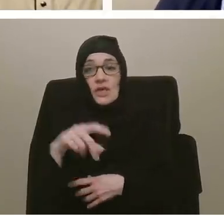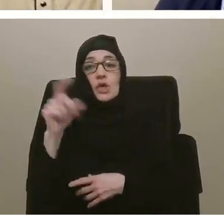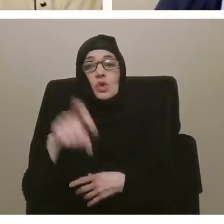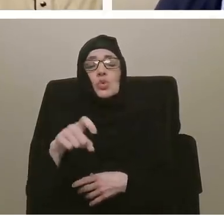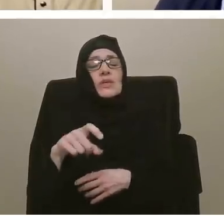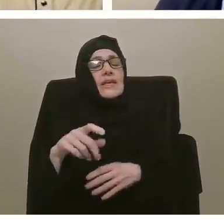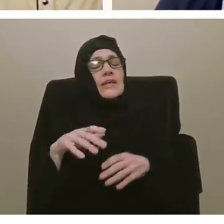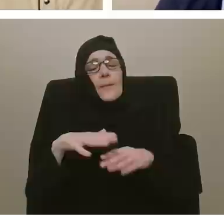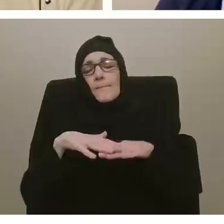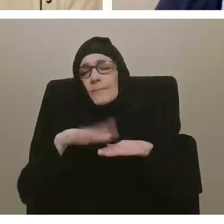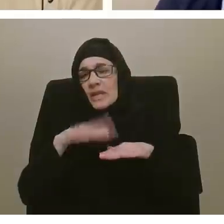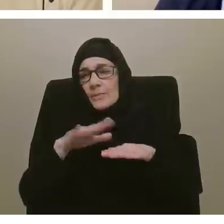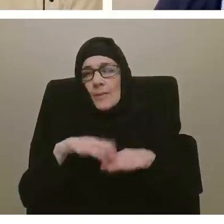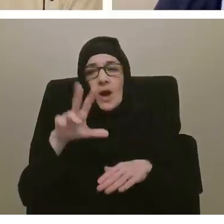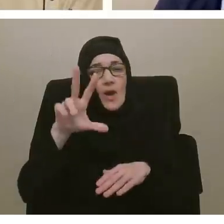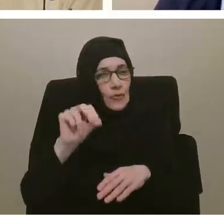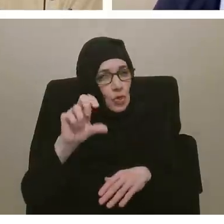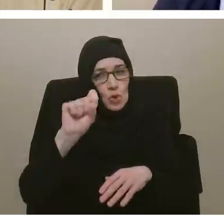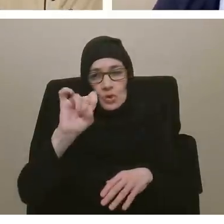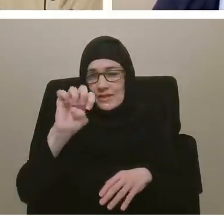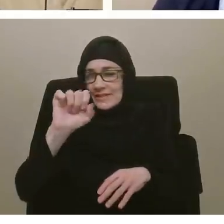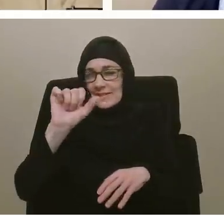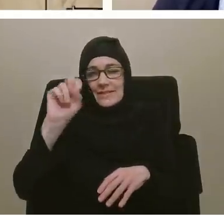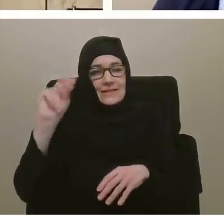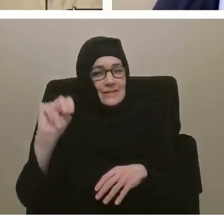30 seasons, because you have to have,